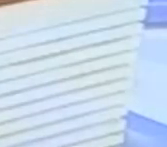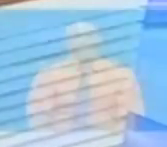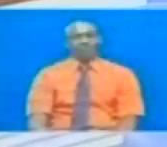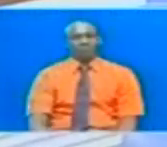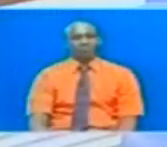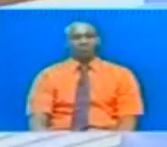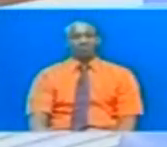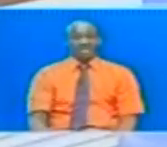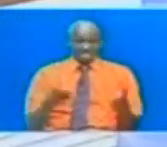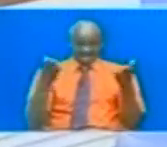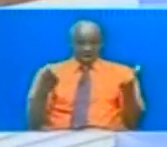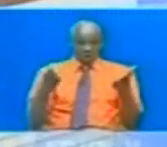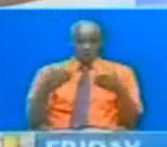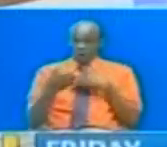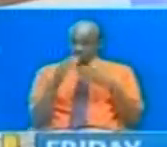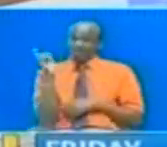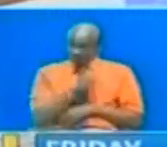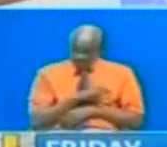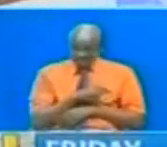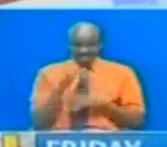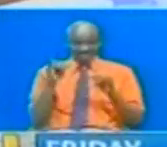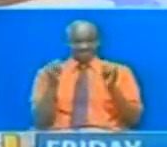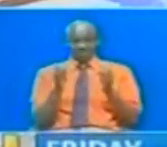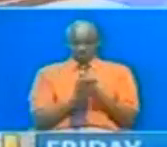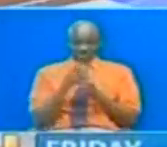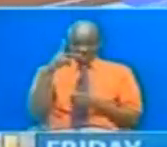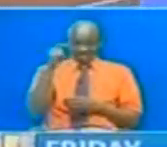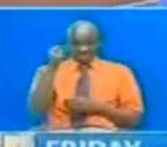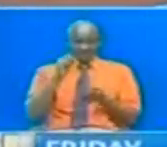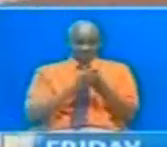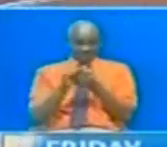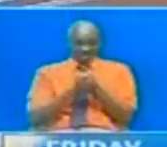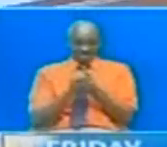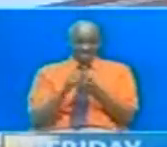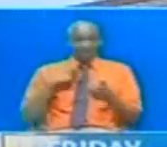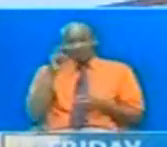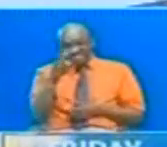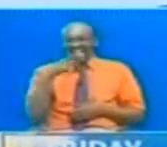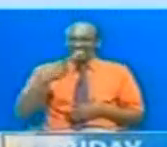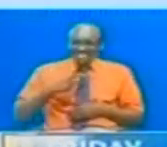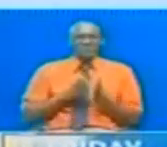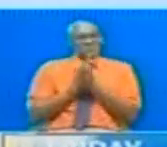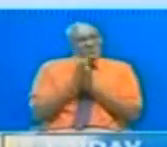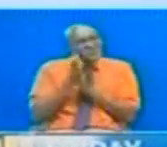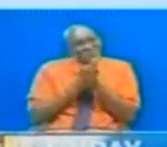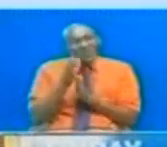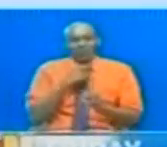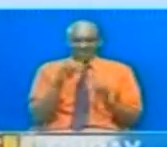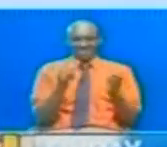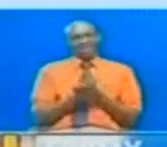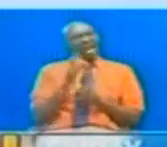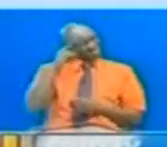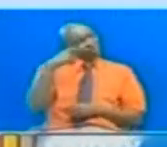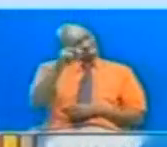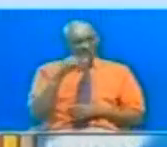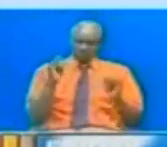Right, so we are just about to wind up this edition of KTN Friday Briefing. As you can see, she's so enthusiastic. I think you should